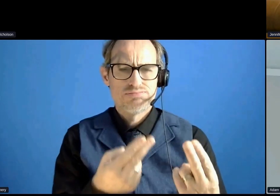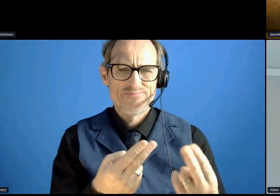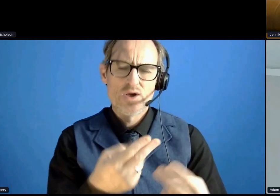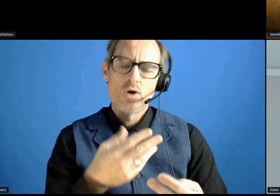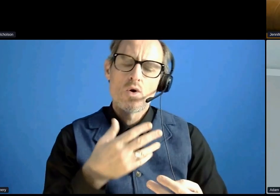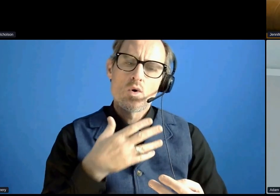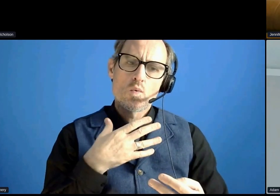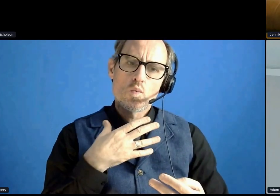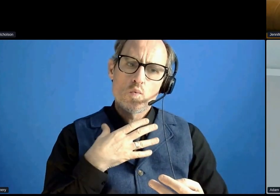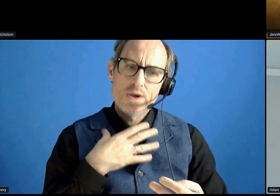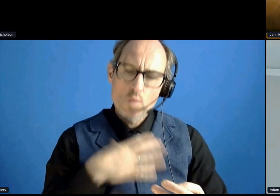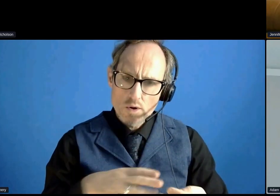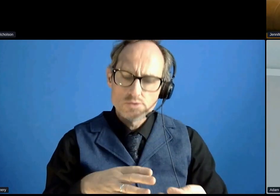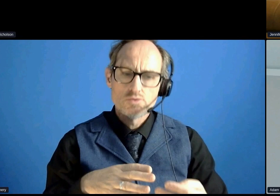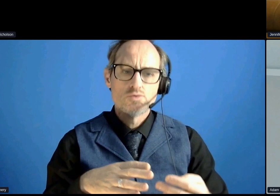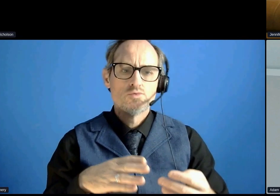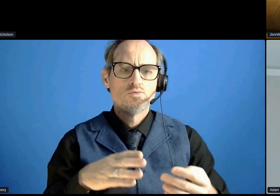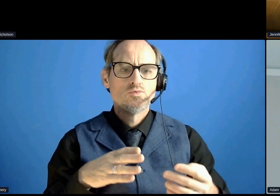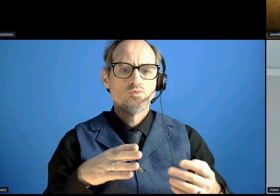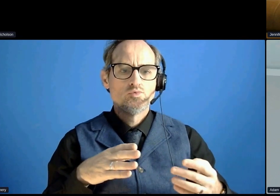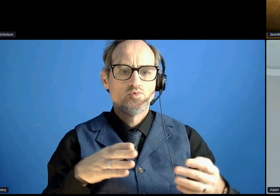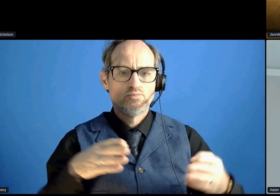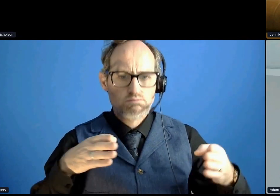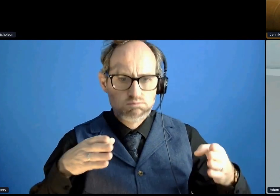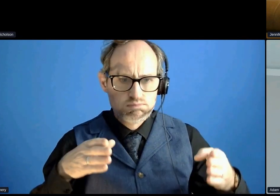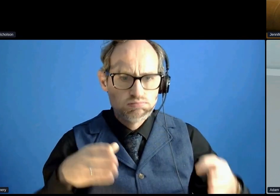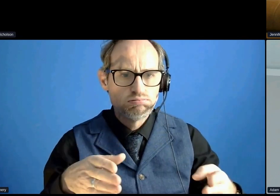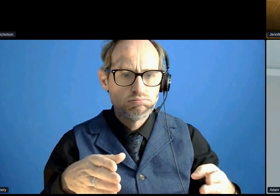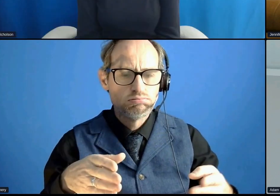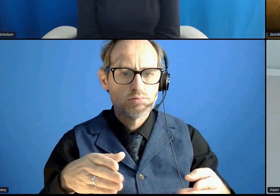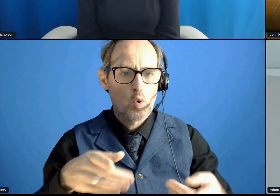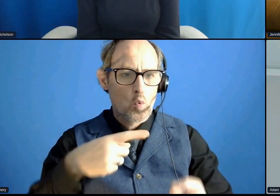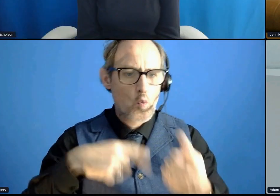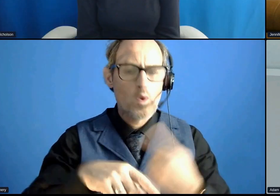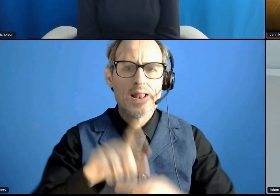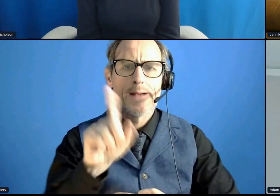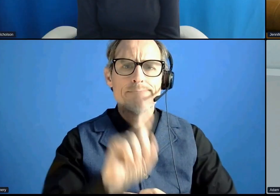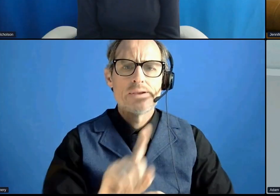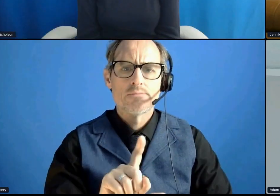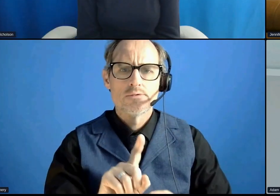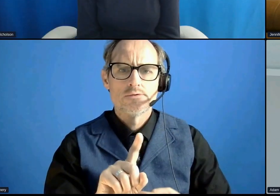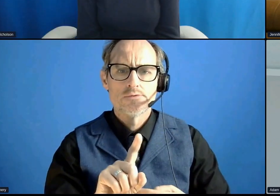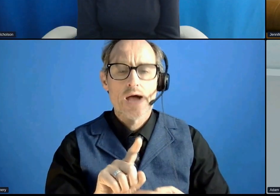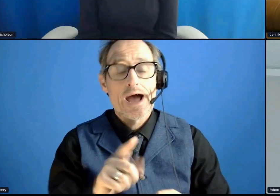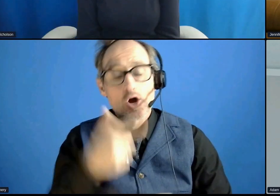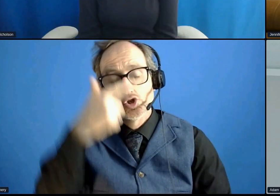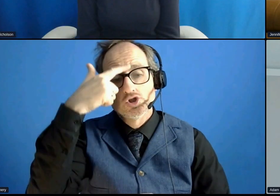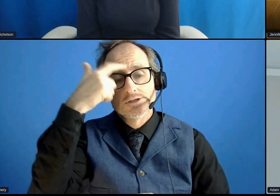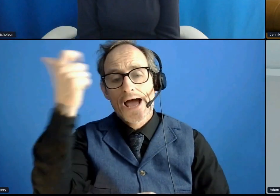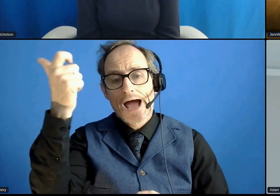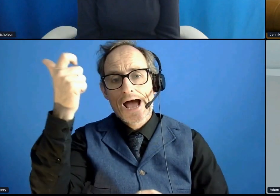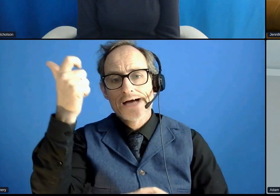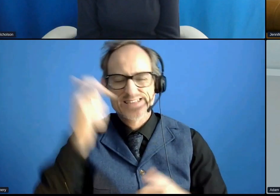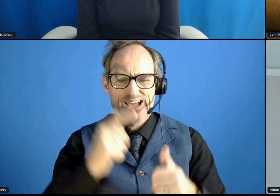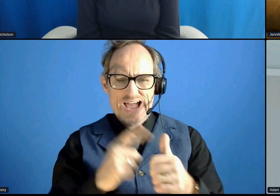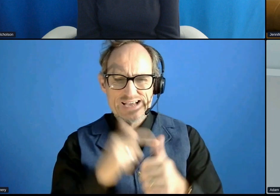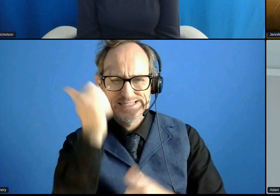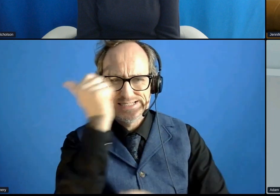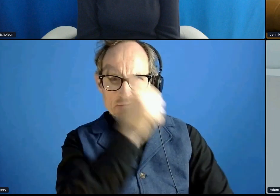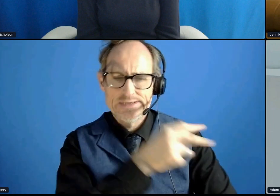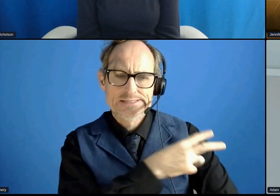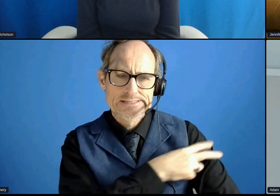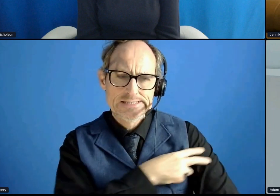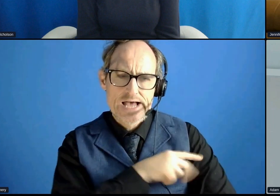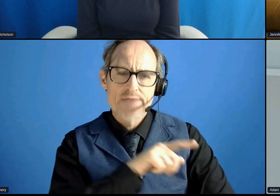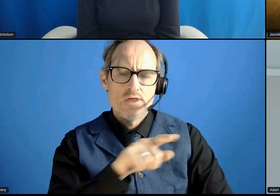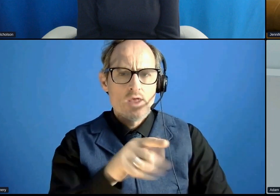a source of expertise, not they're the people who you give your work to. But I do understand, you know, academia, people are